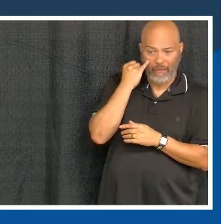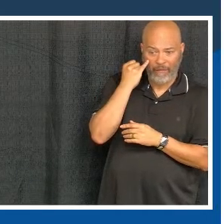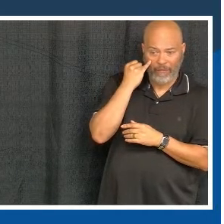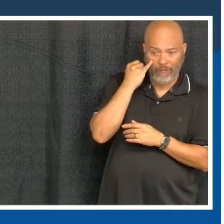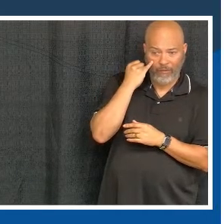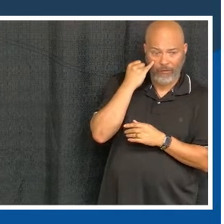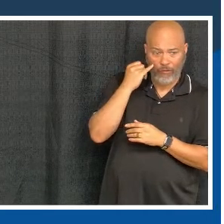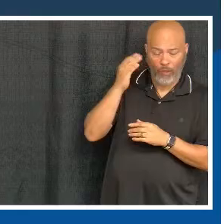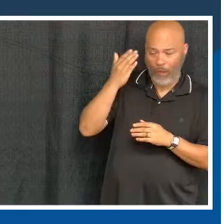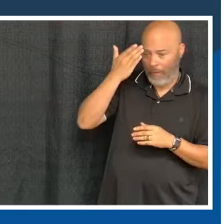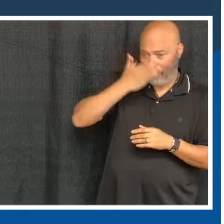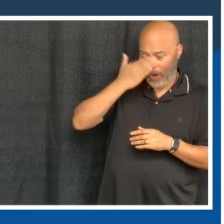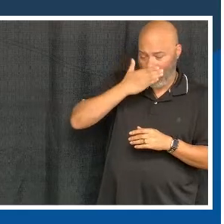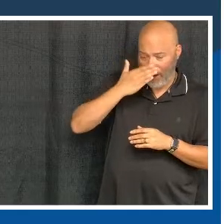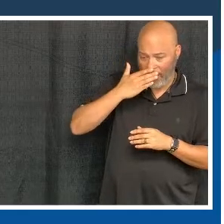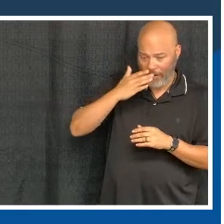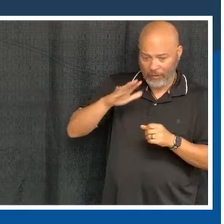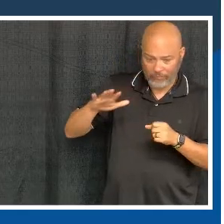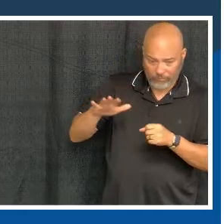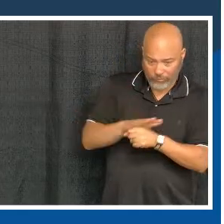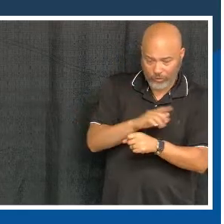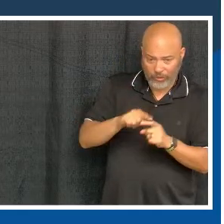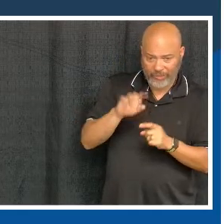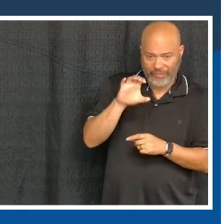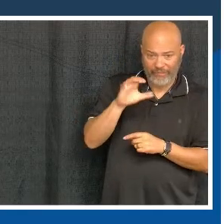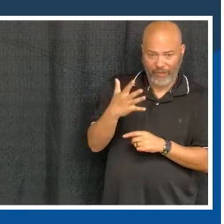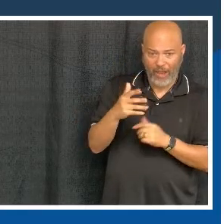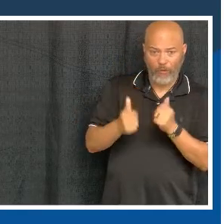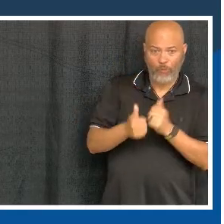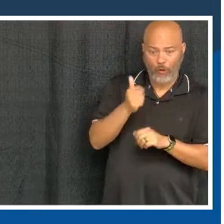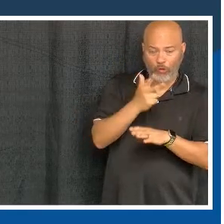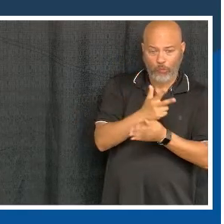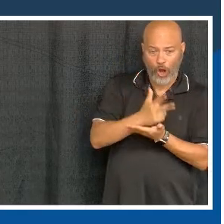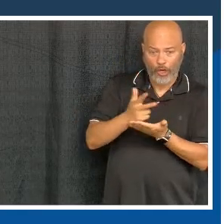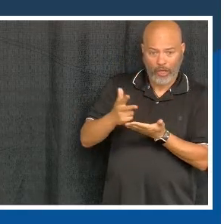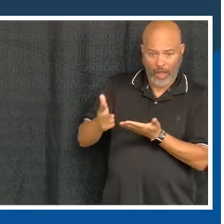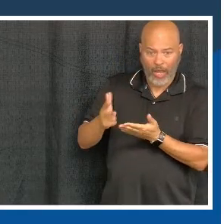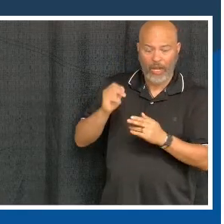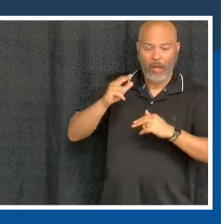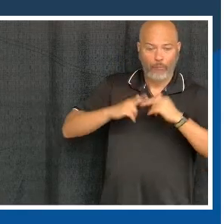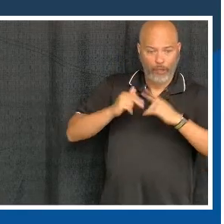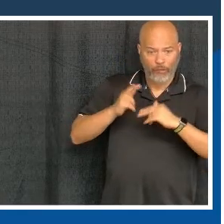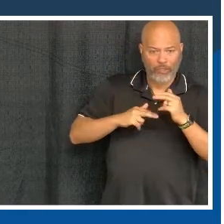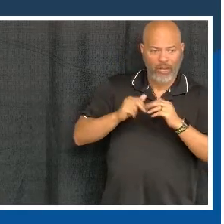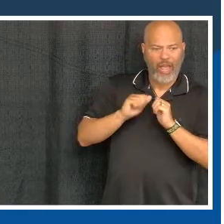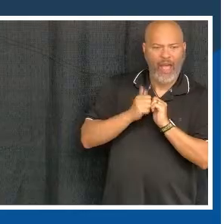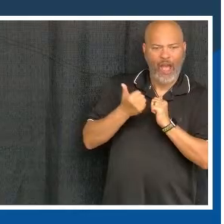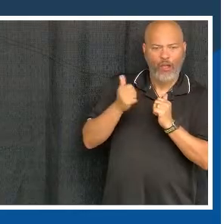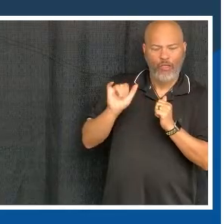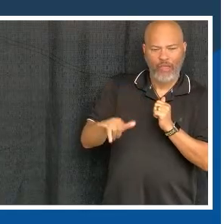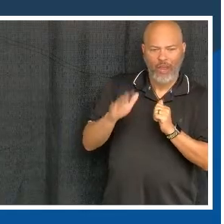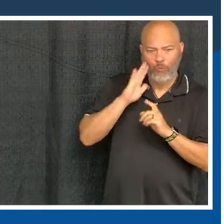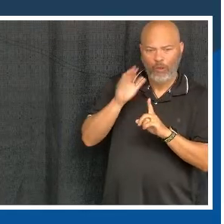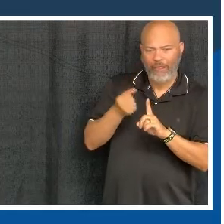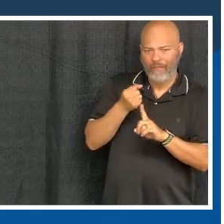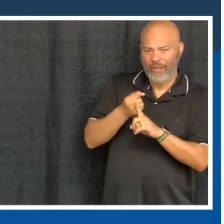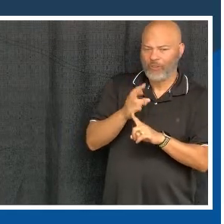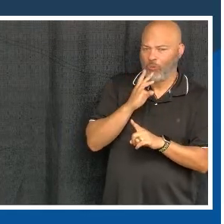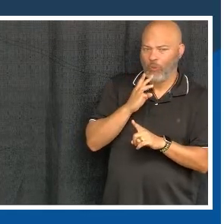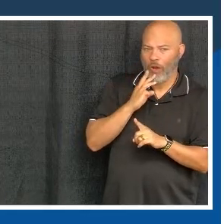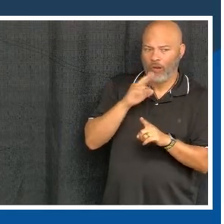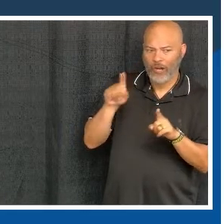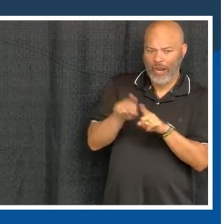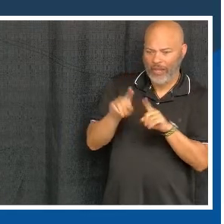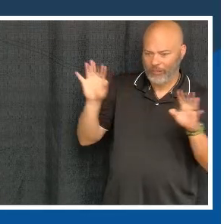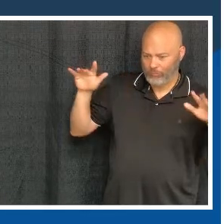if the whole frontage is developed out to C5 with mostly parking lots and buildings, how's that going to affect the water as it